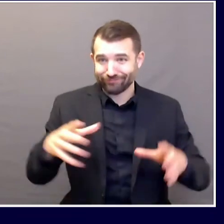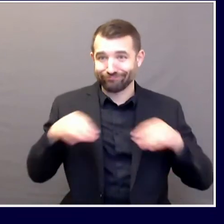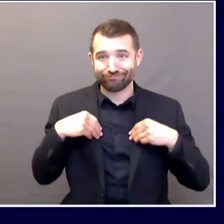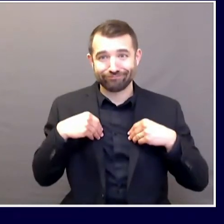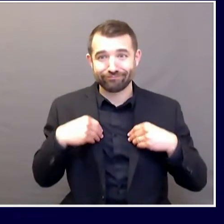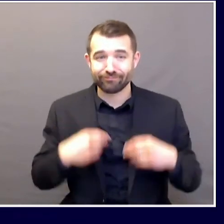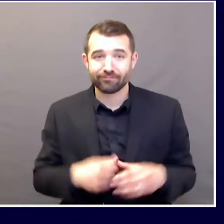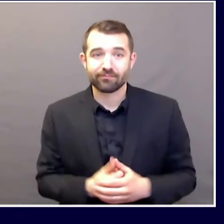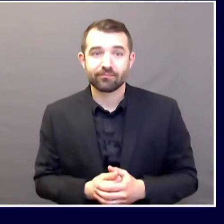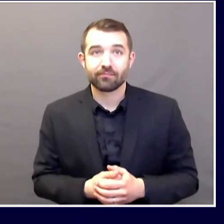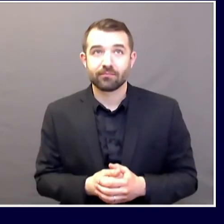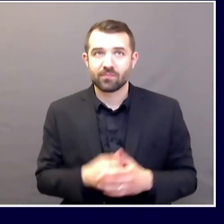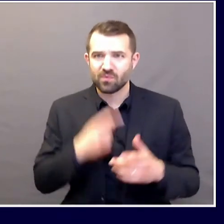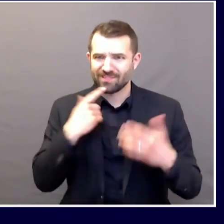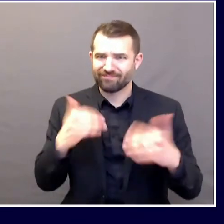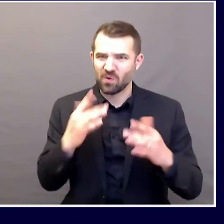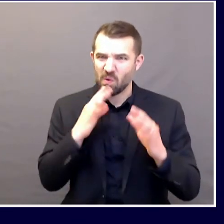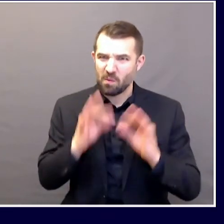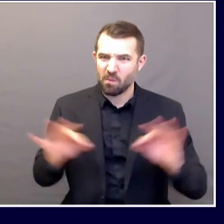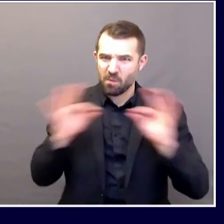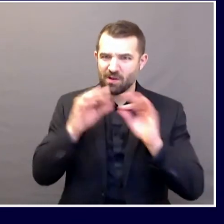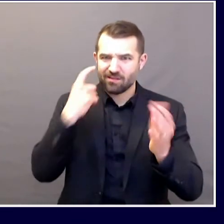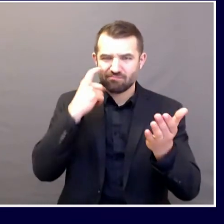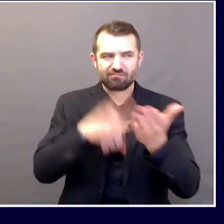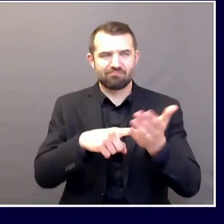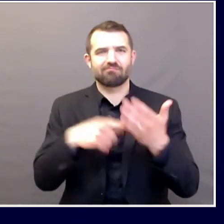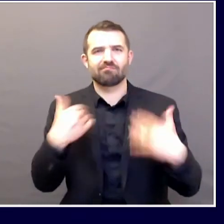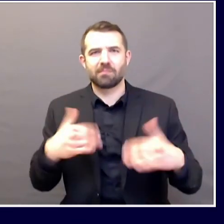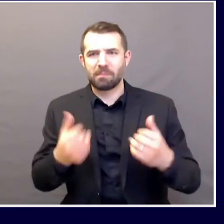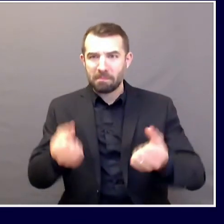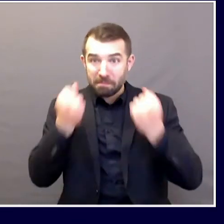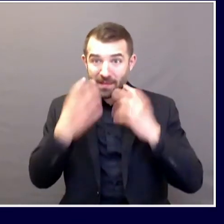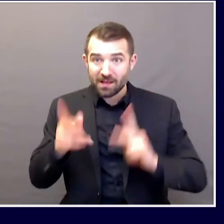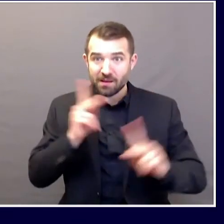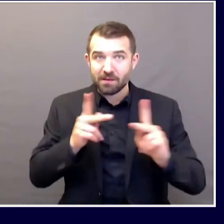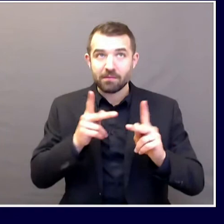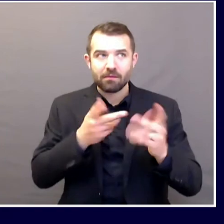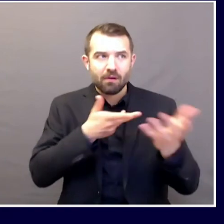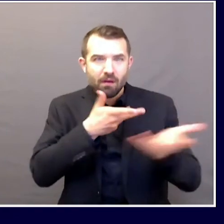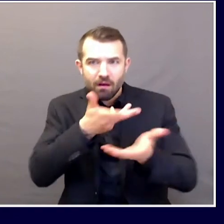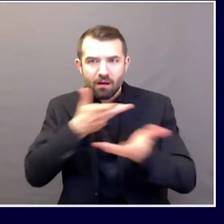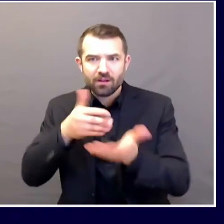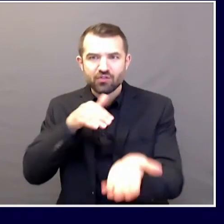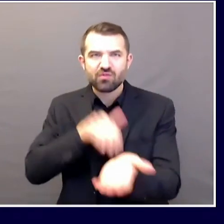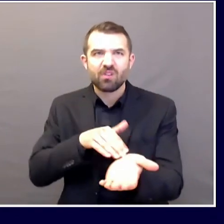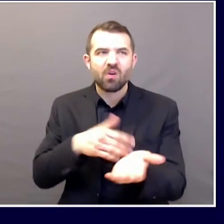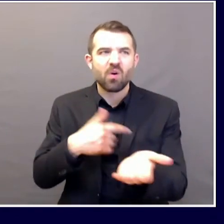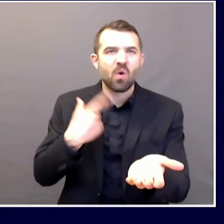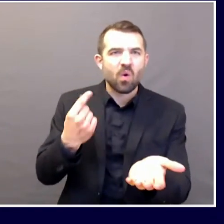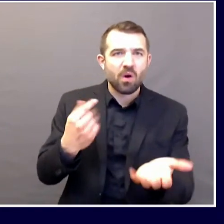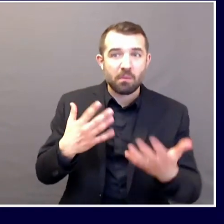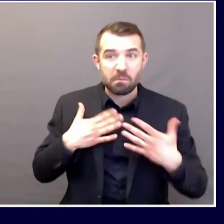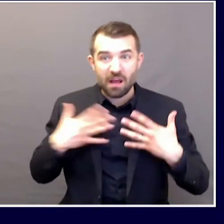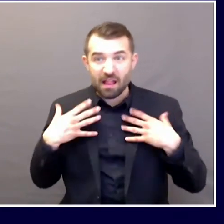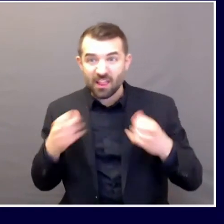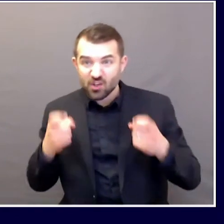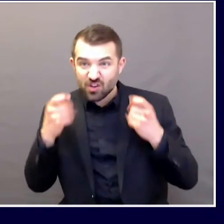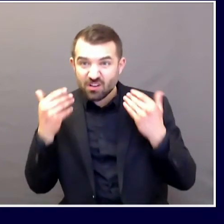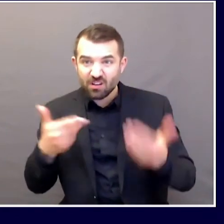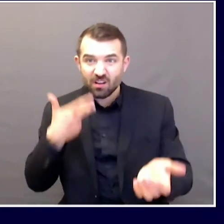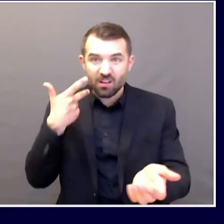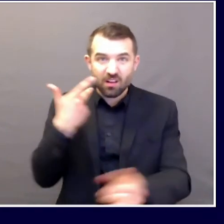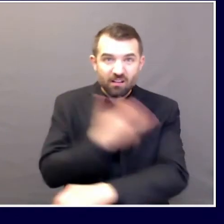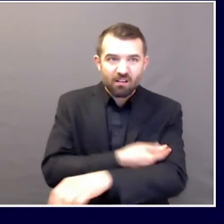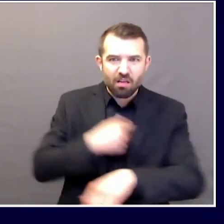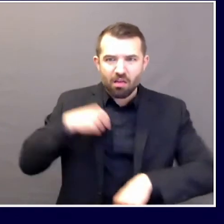doctor and they're facing a hard decision about what to do with their personal health, one of the things I recommend they do is